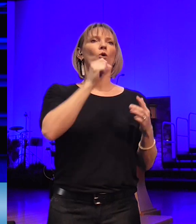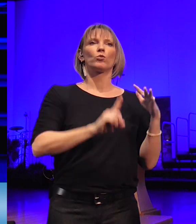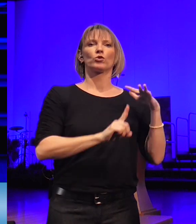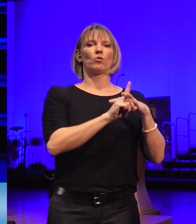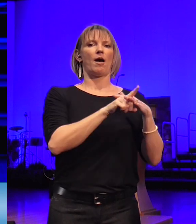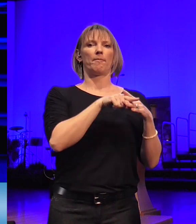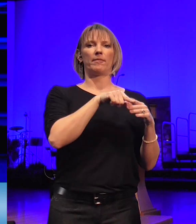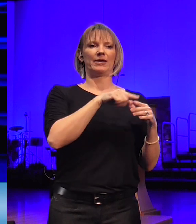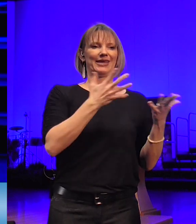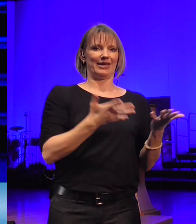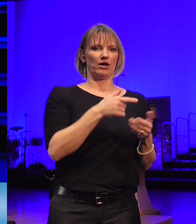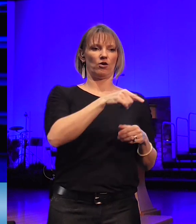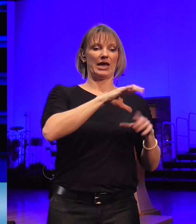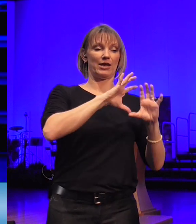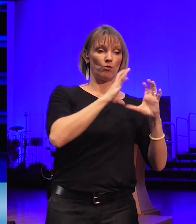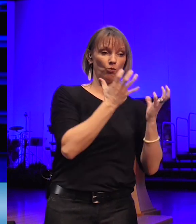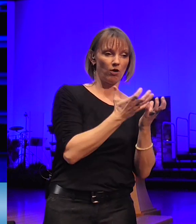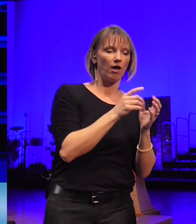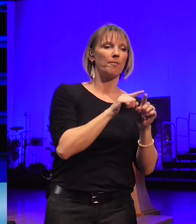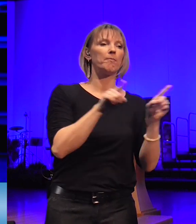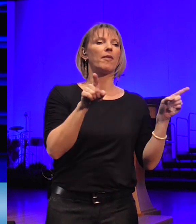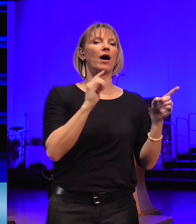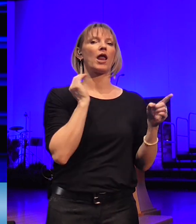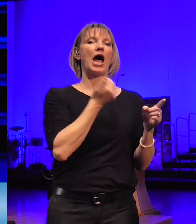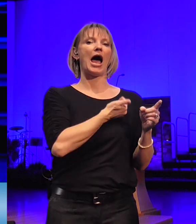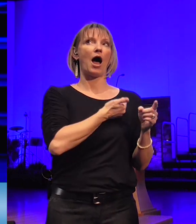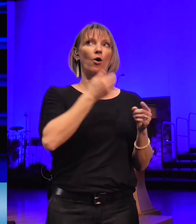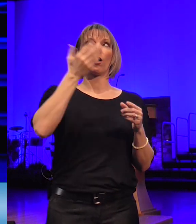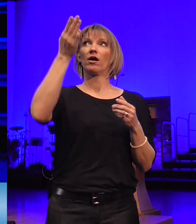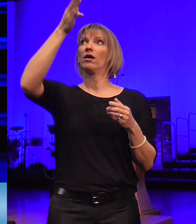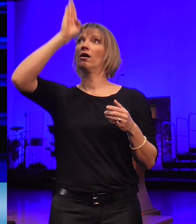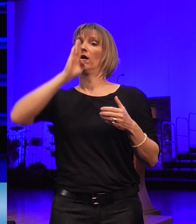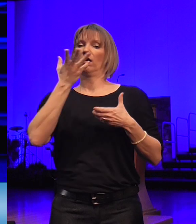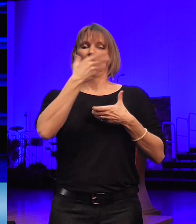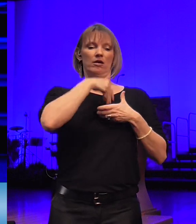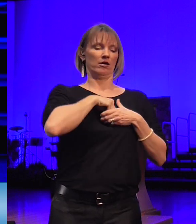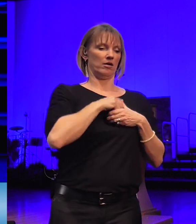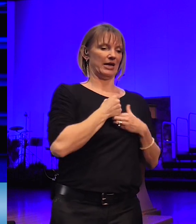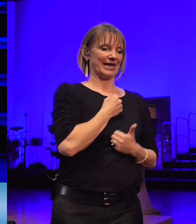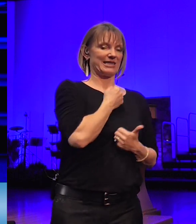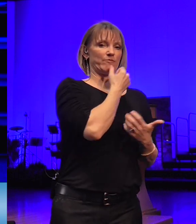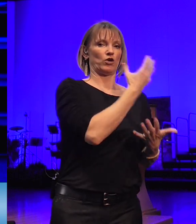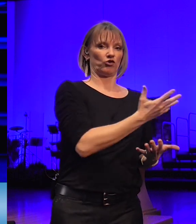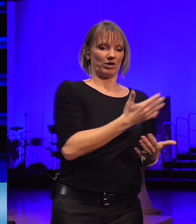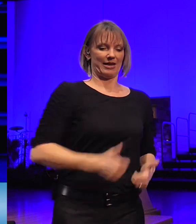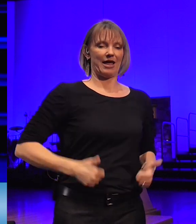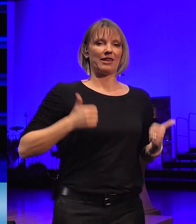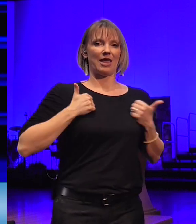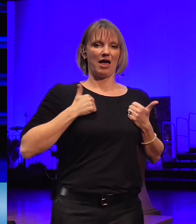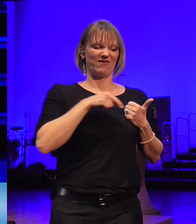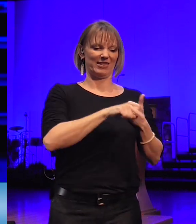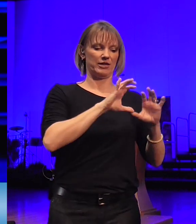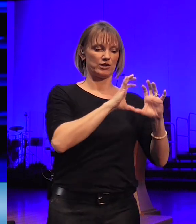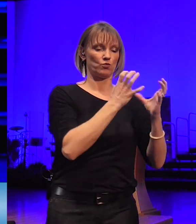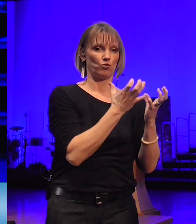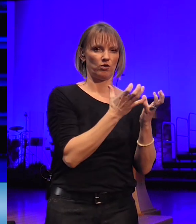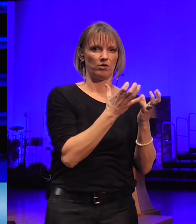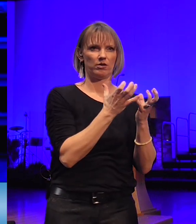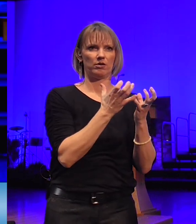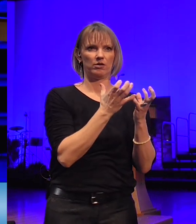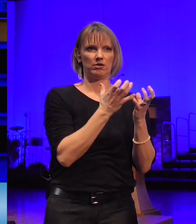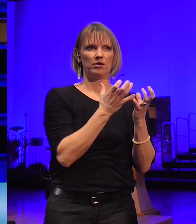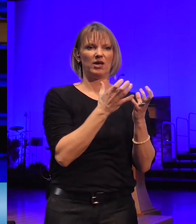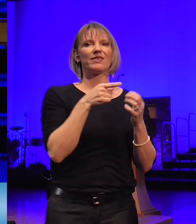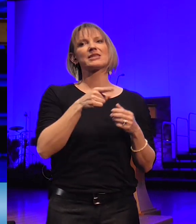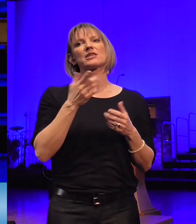and world, but are a divine expression of life and the world. This is something we only share with our